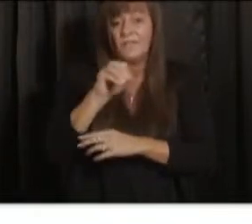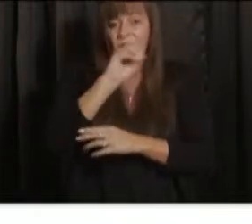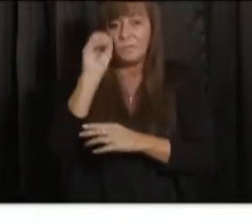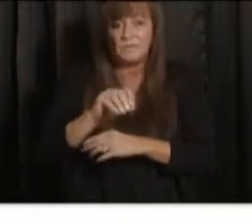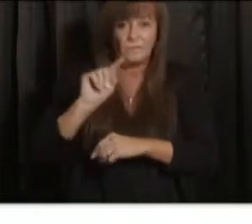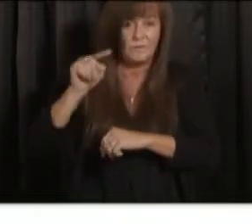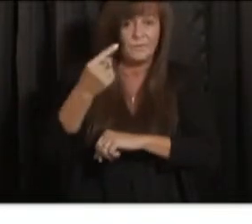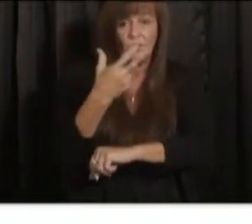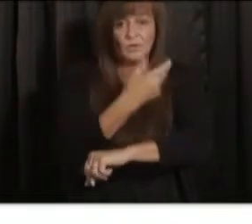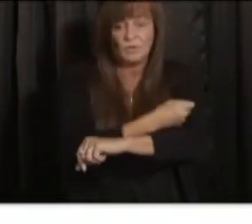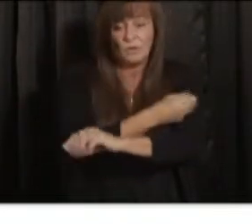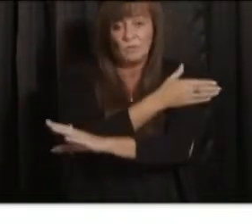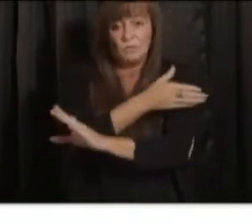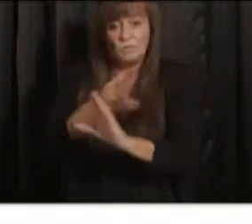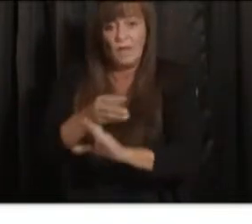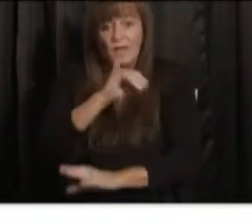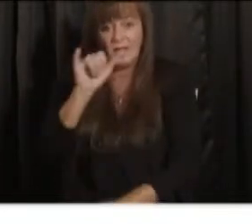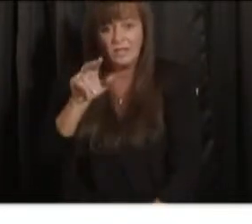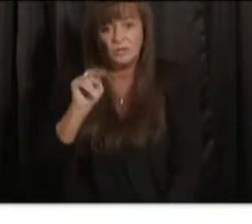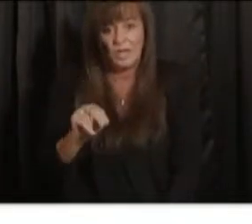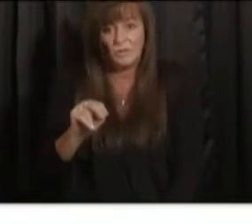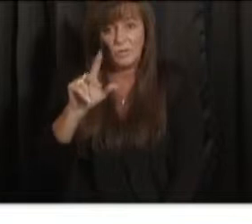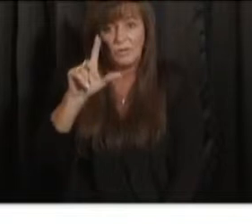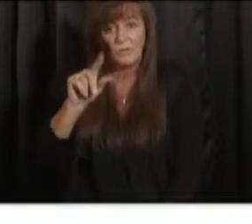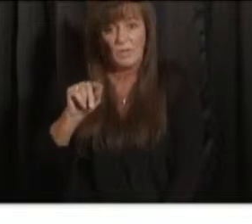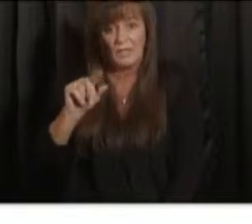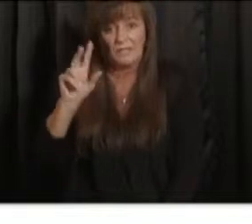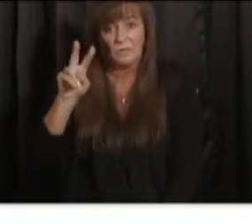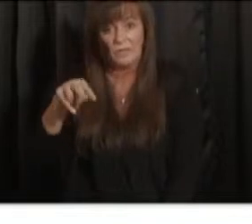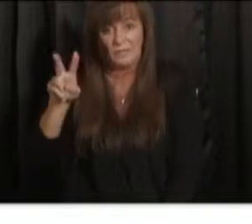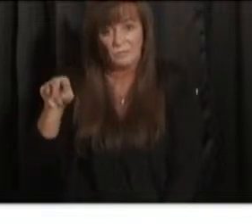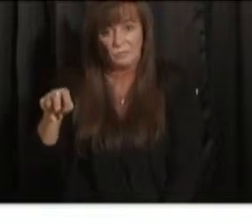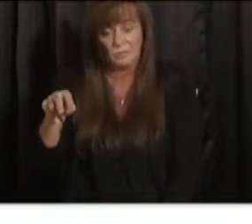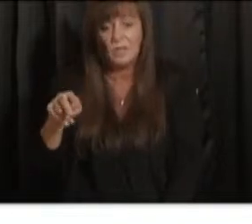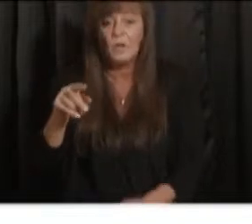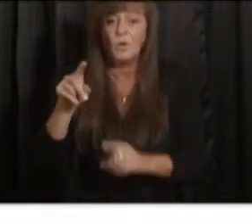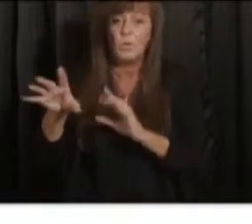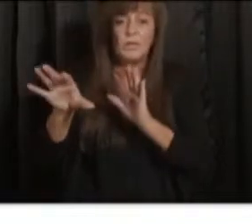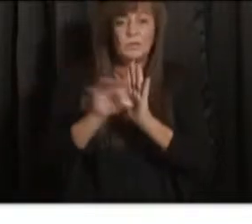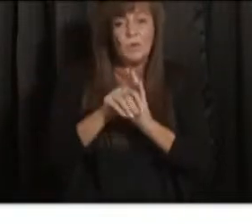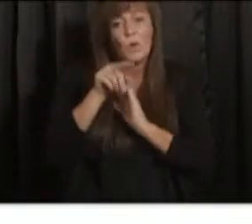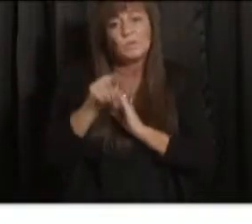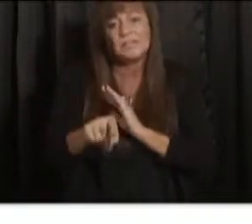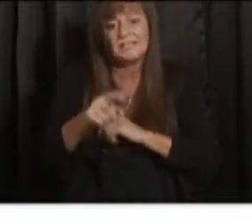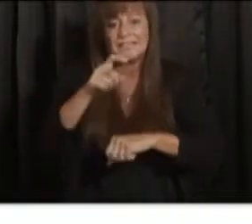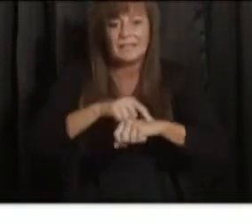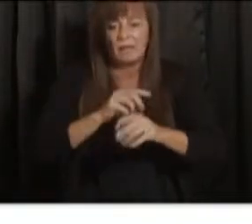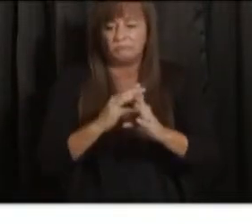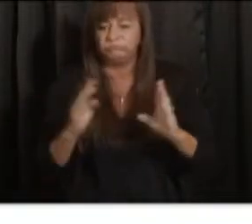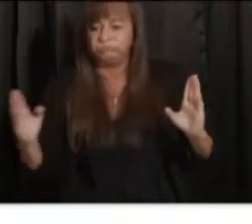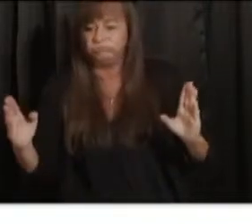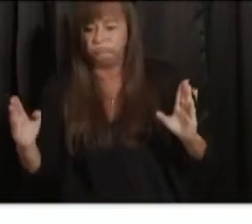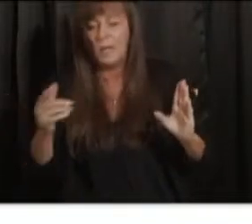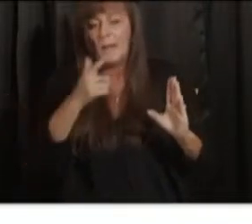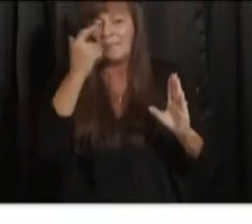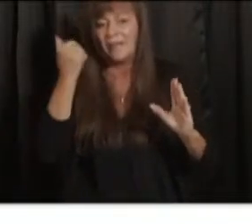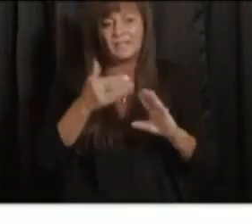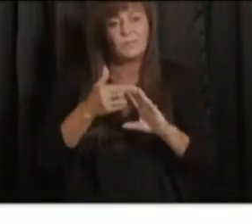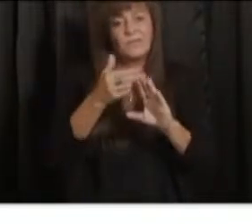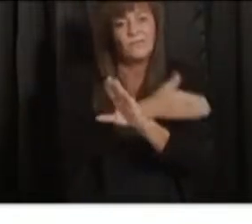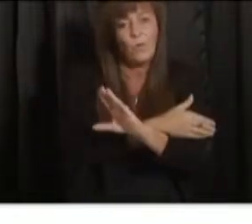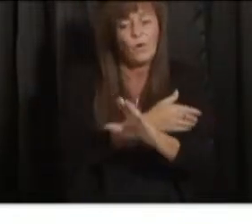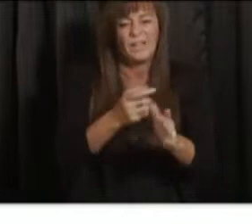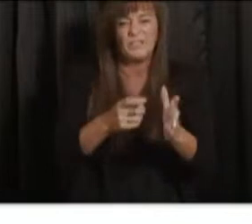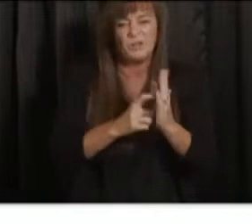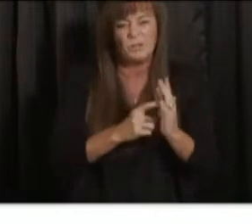January 31st. We chose this particular time frame because it took us about 3 months to reach 50% of 12 to 17-year-olds